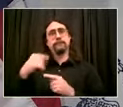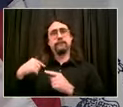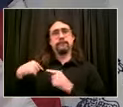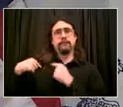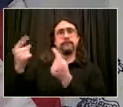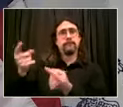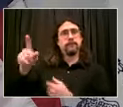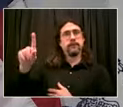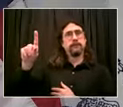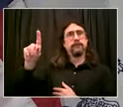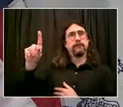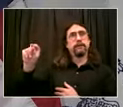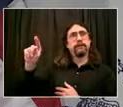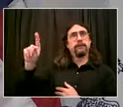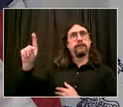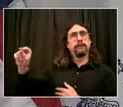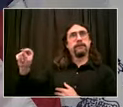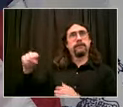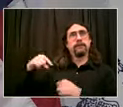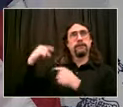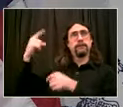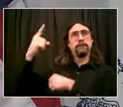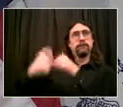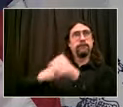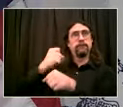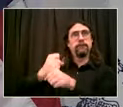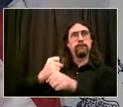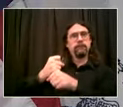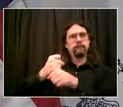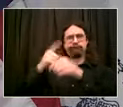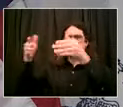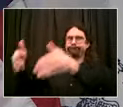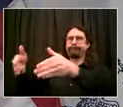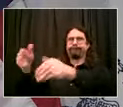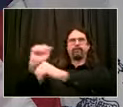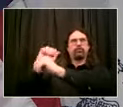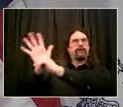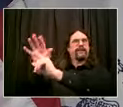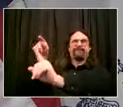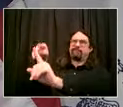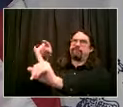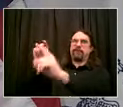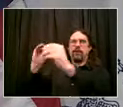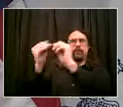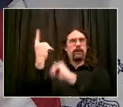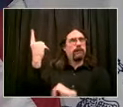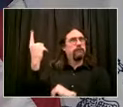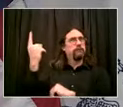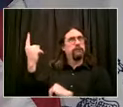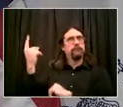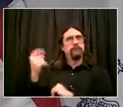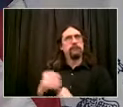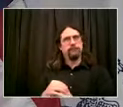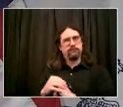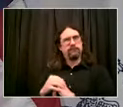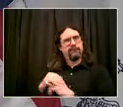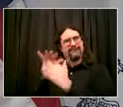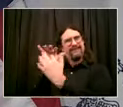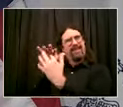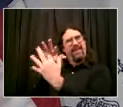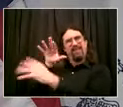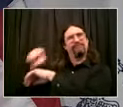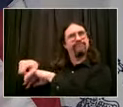pure emergency environment, while simultaneously, of course, starting to build the groundwork for recovery. We announced